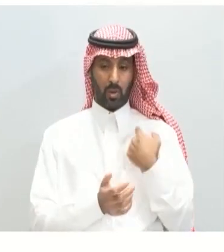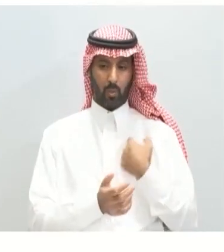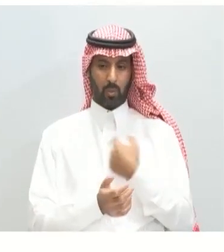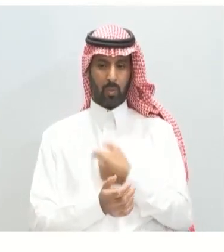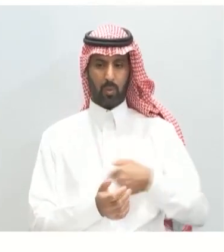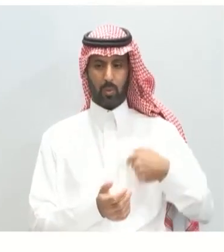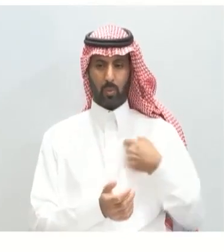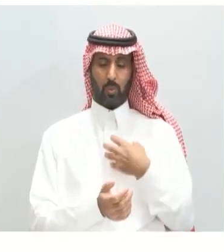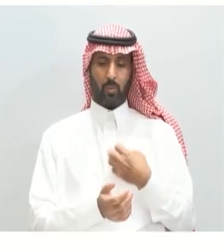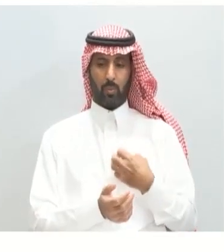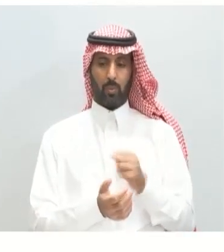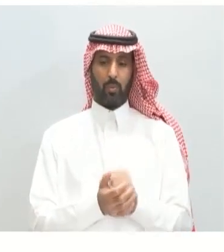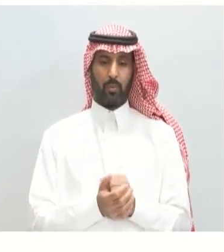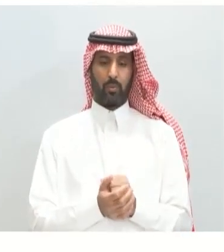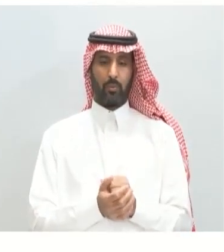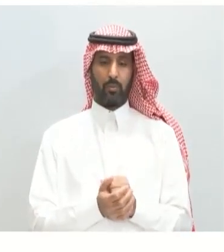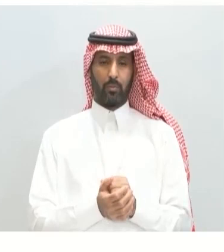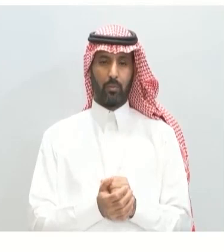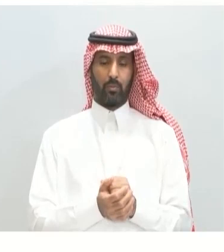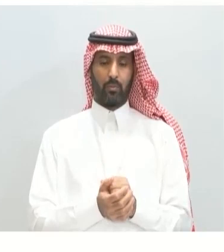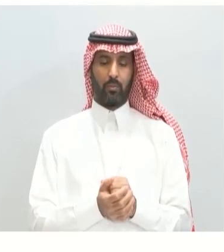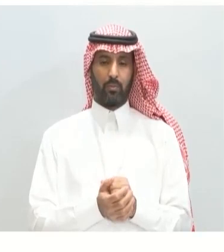you can answer. Cardiovascular.